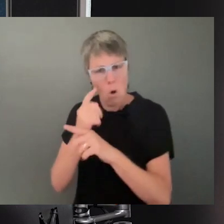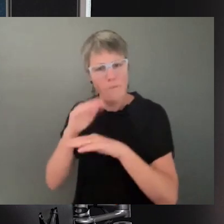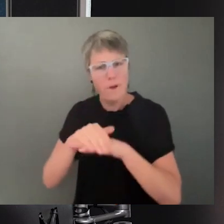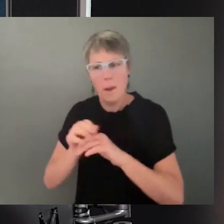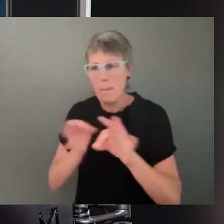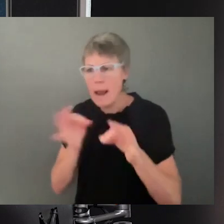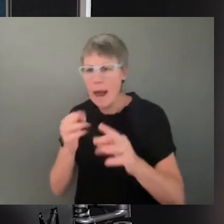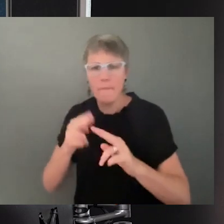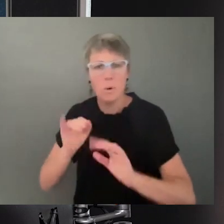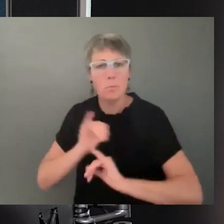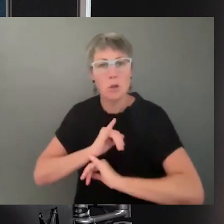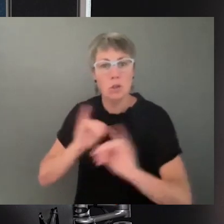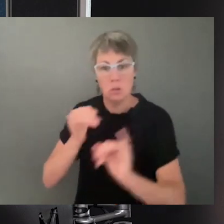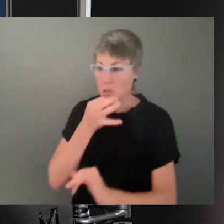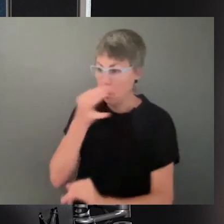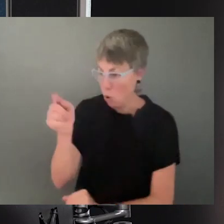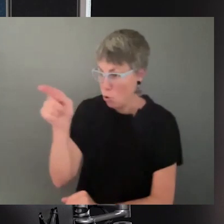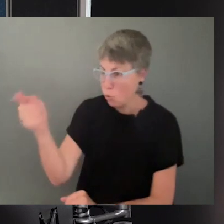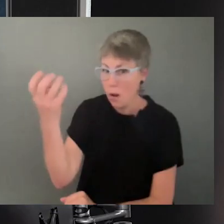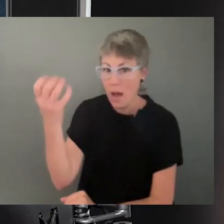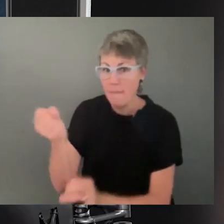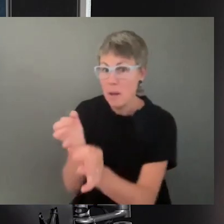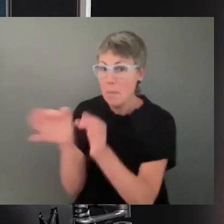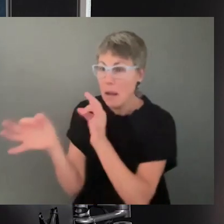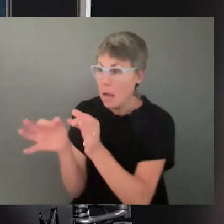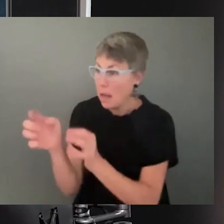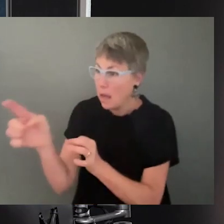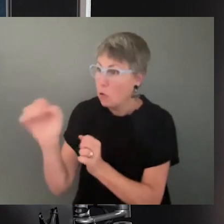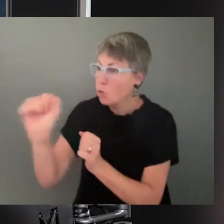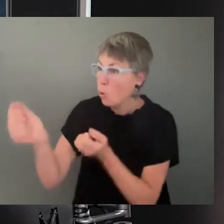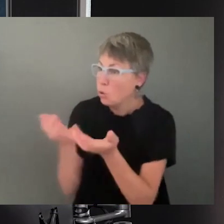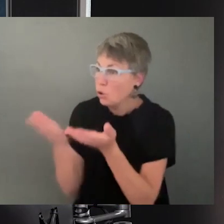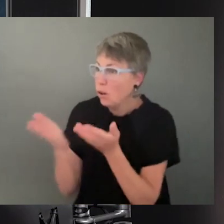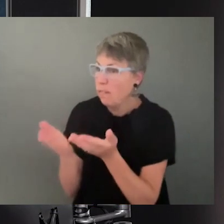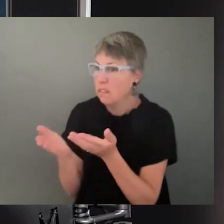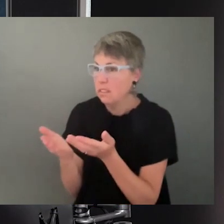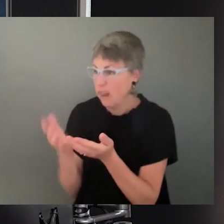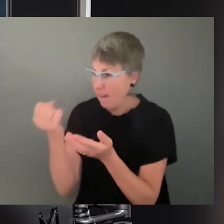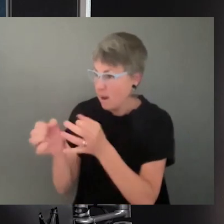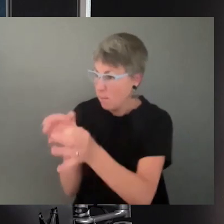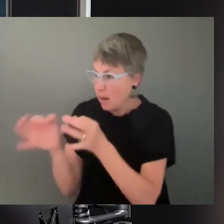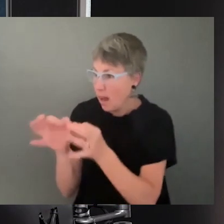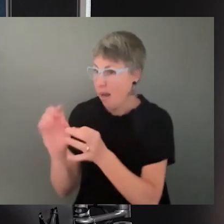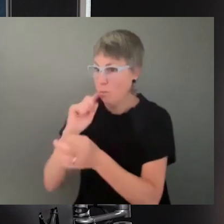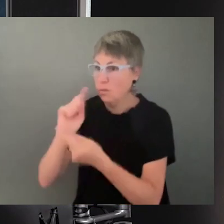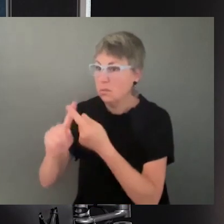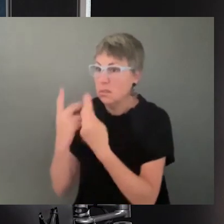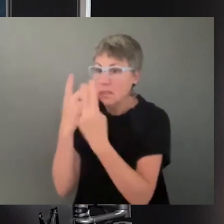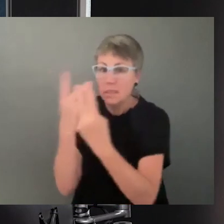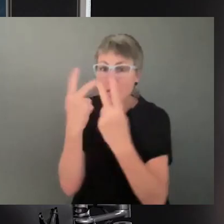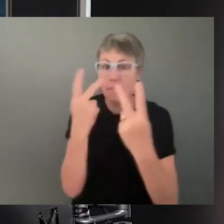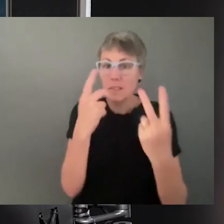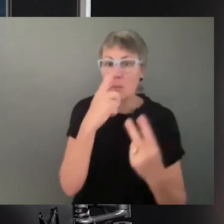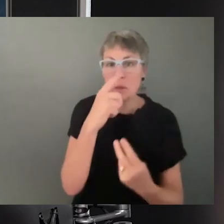the conversation about emergency planning and ask those organizations what plans do they have in place to continue